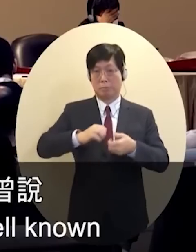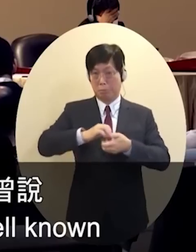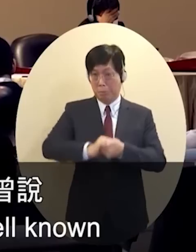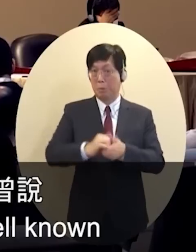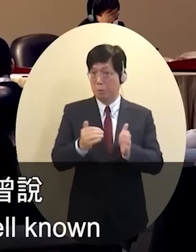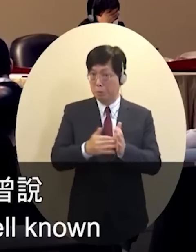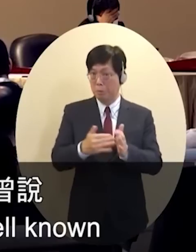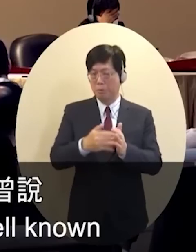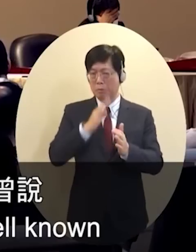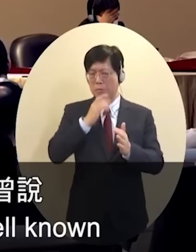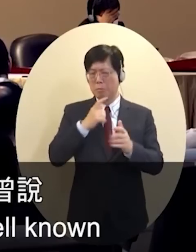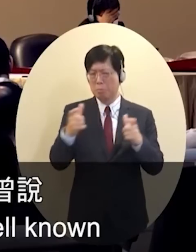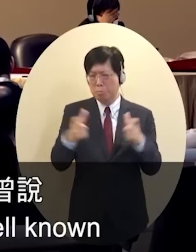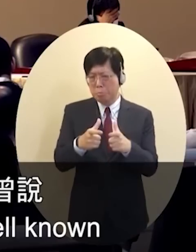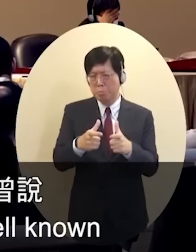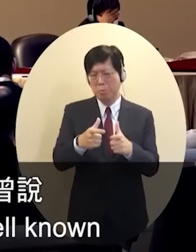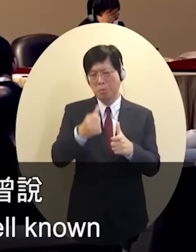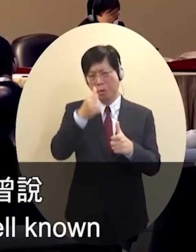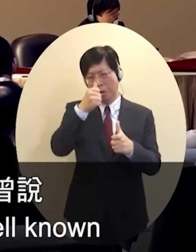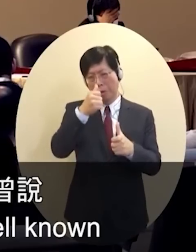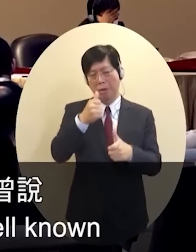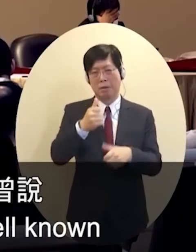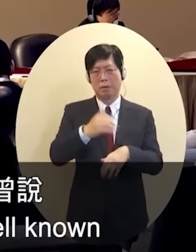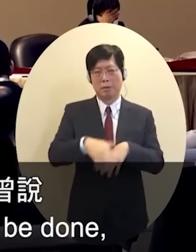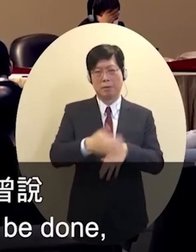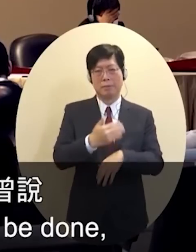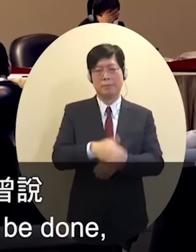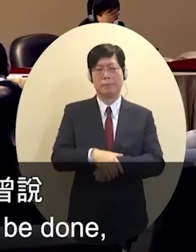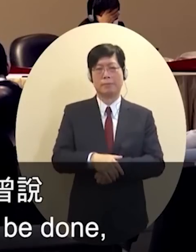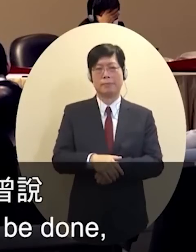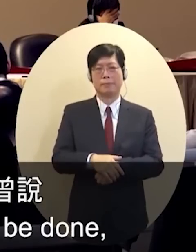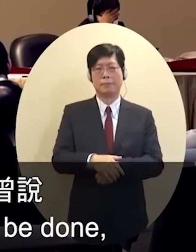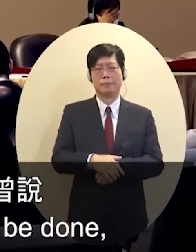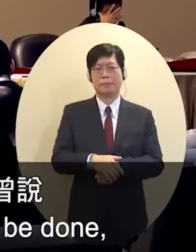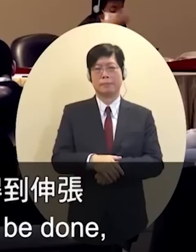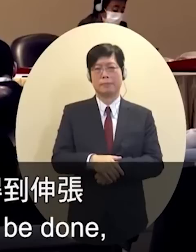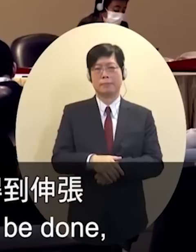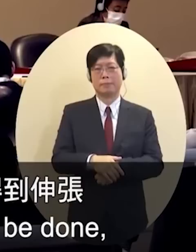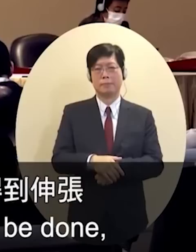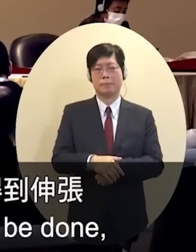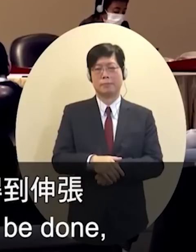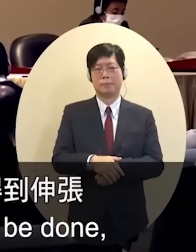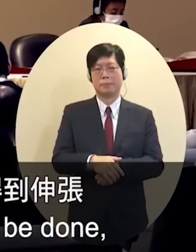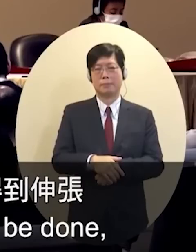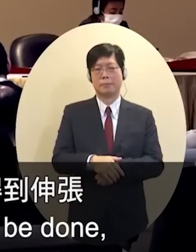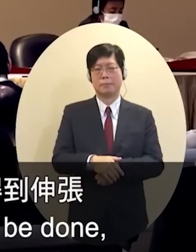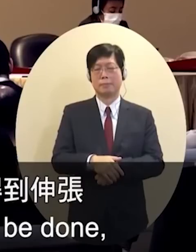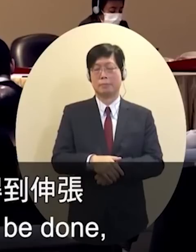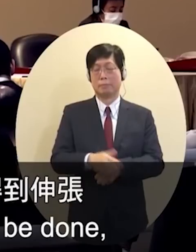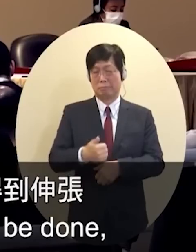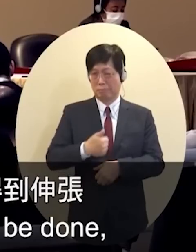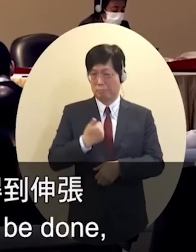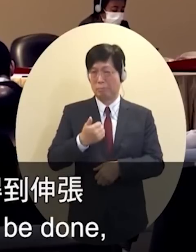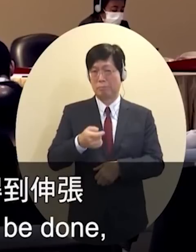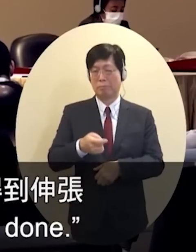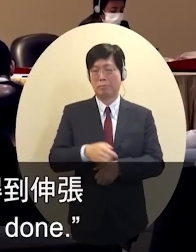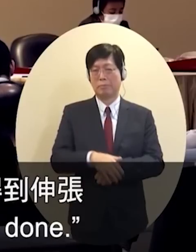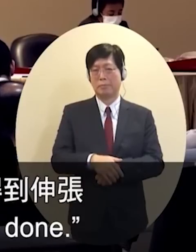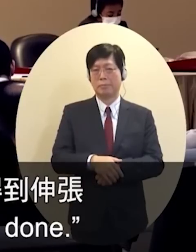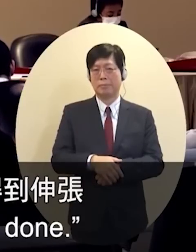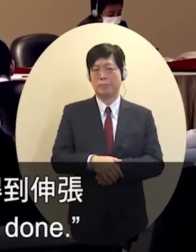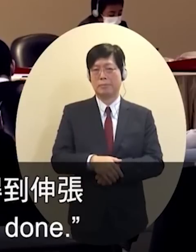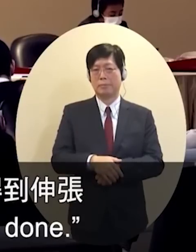we all have heard of the old, well-known maxim that saying justice must not only be